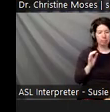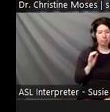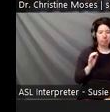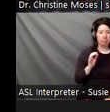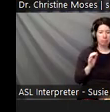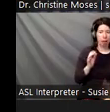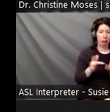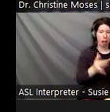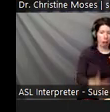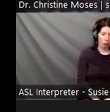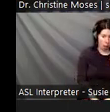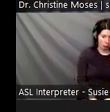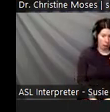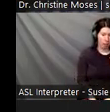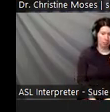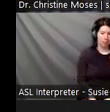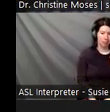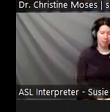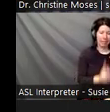Casey, your audio dropped out.